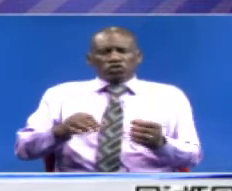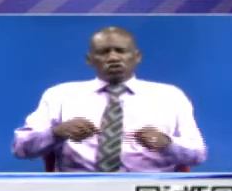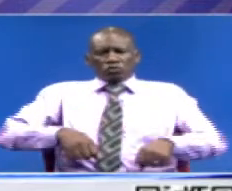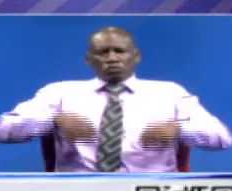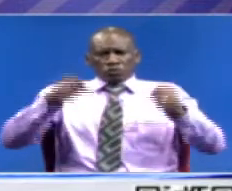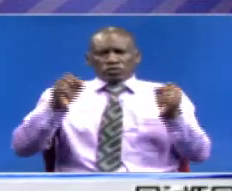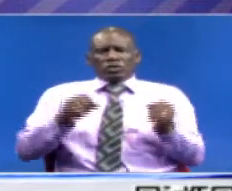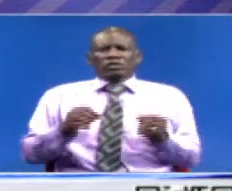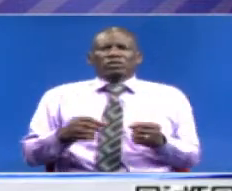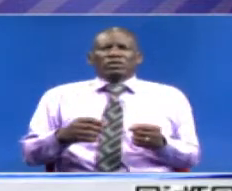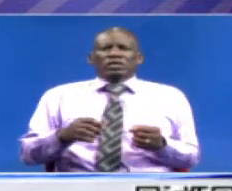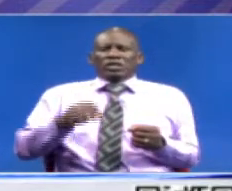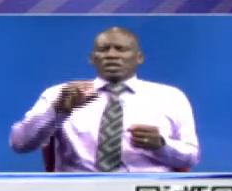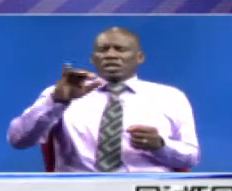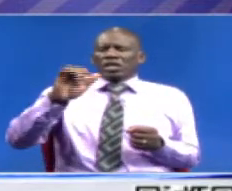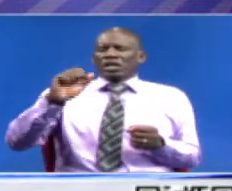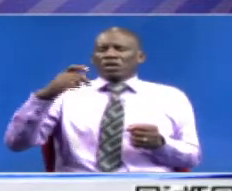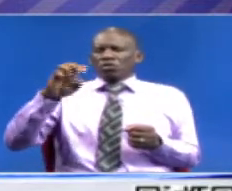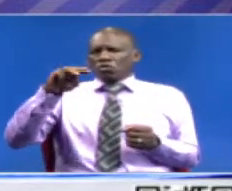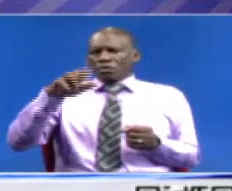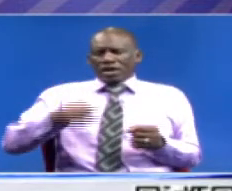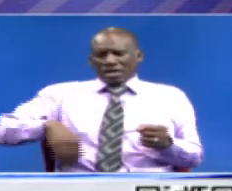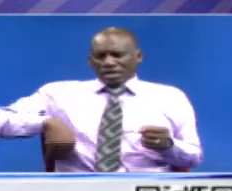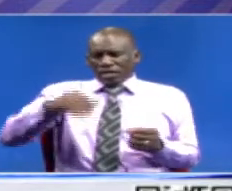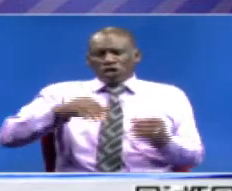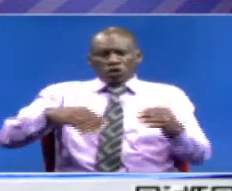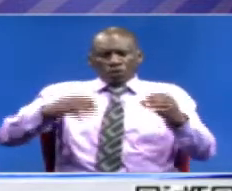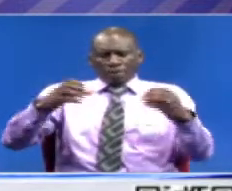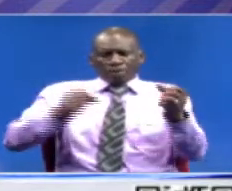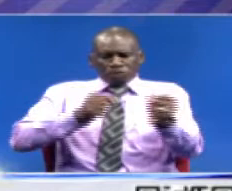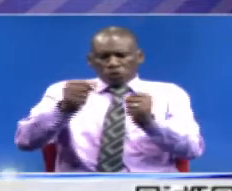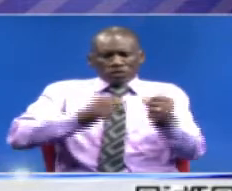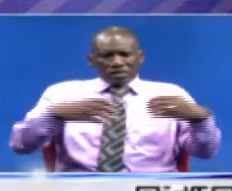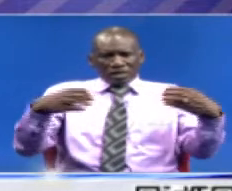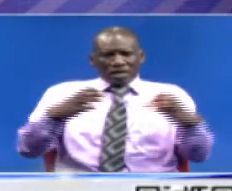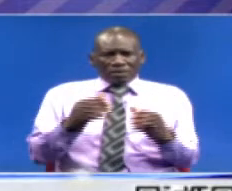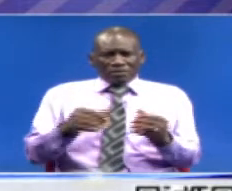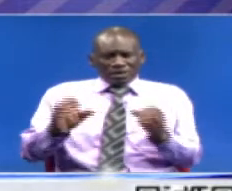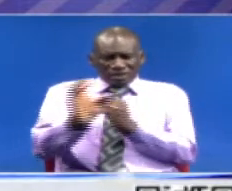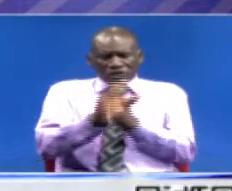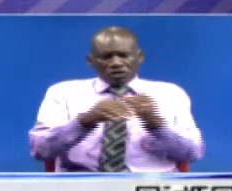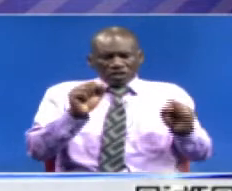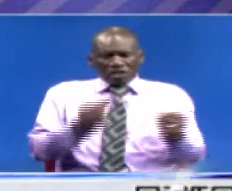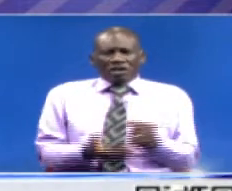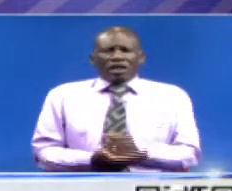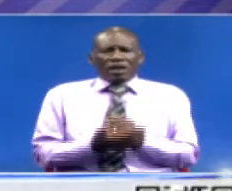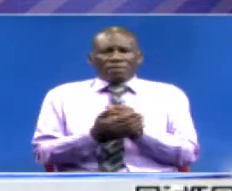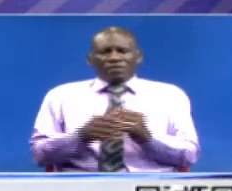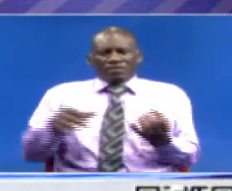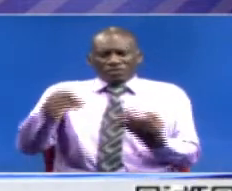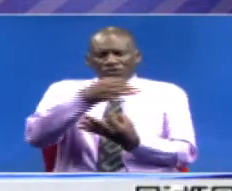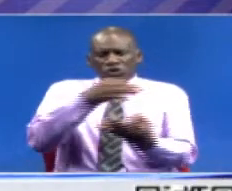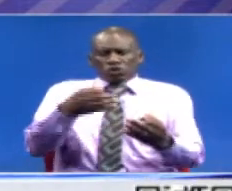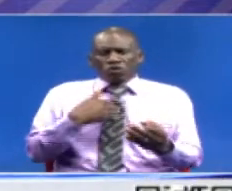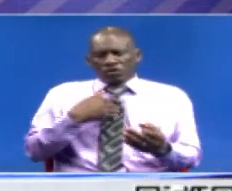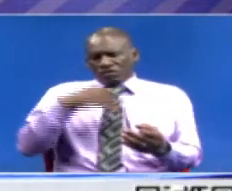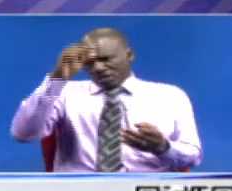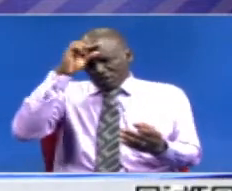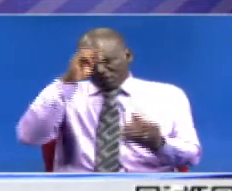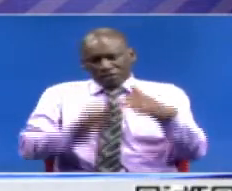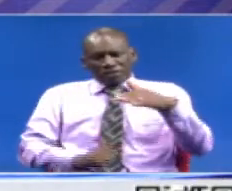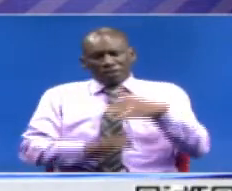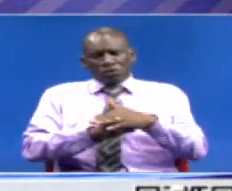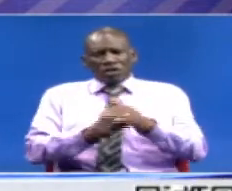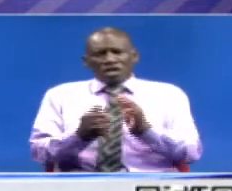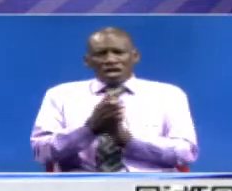Master Yahuma, having kickboxing clubs across the counties would help the Federation tap into government support and make mixed martial